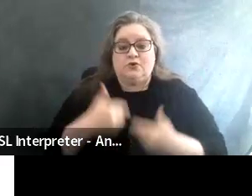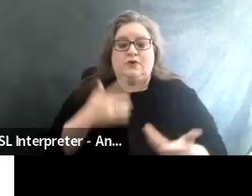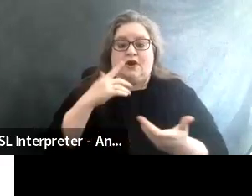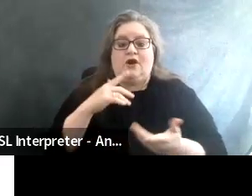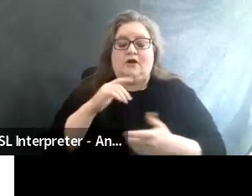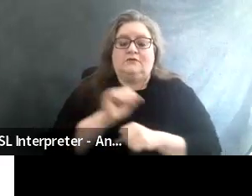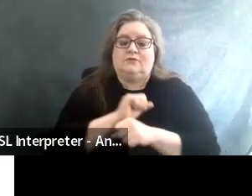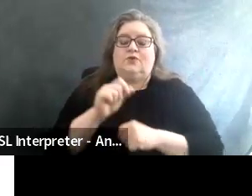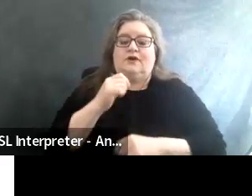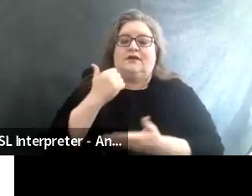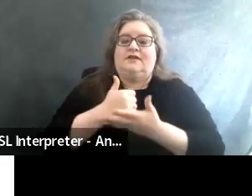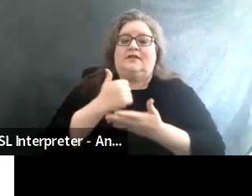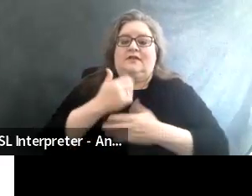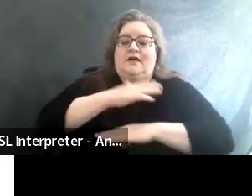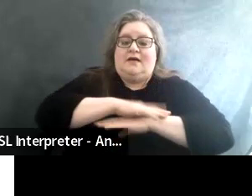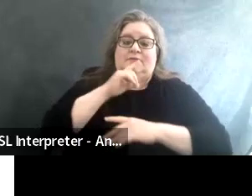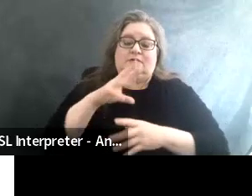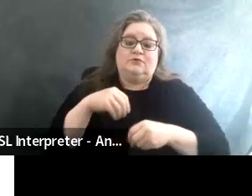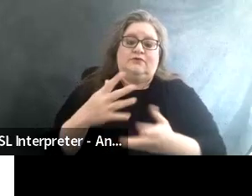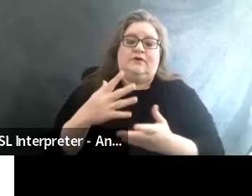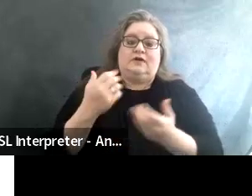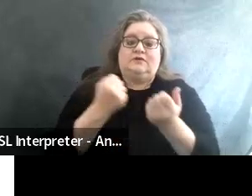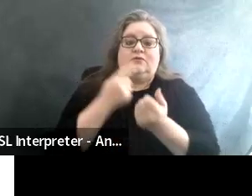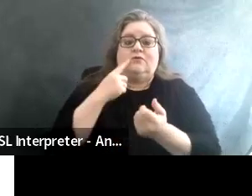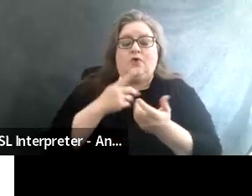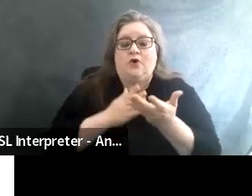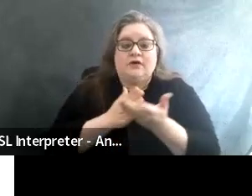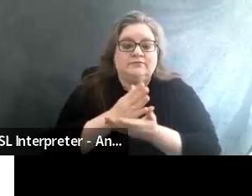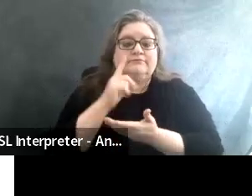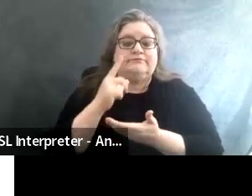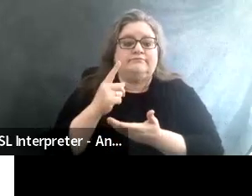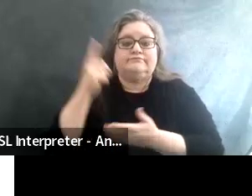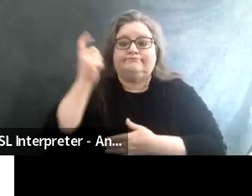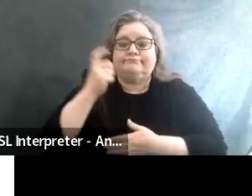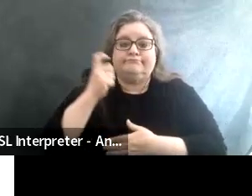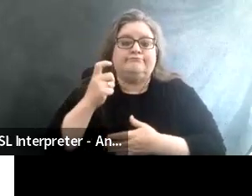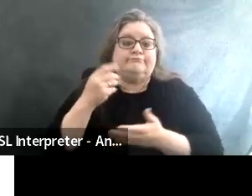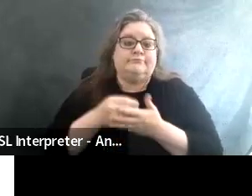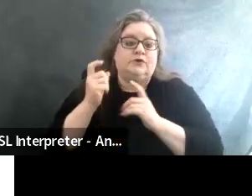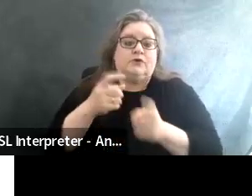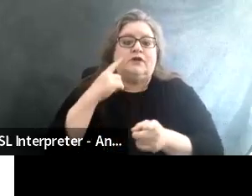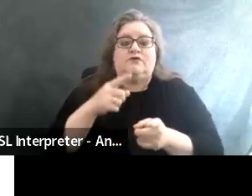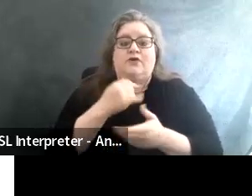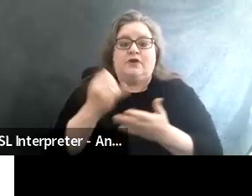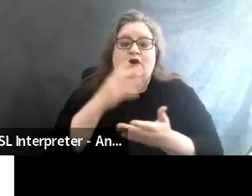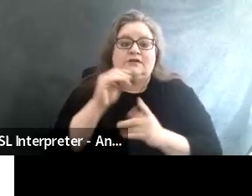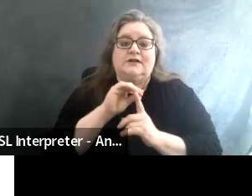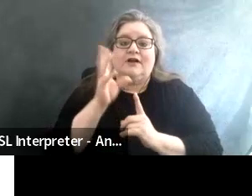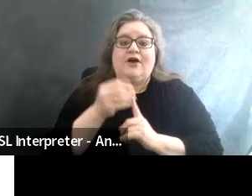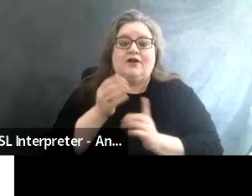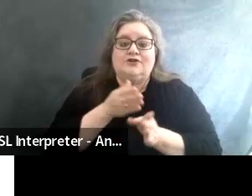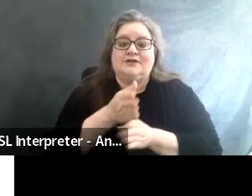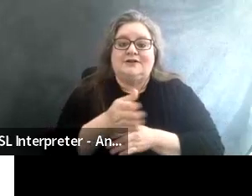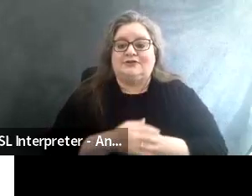help desk, including providing support for navigating public funding and public grants for the arts and culture